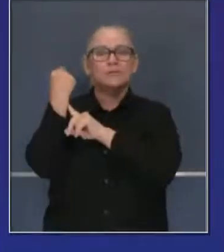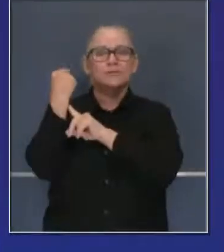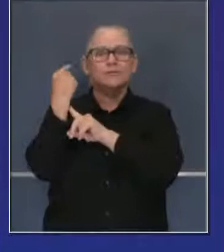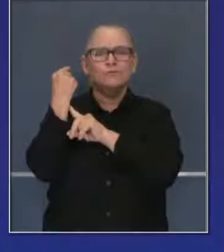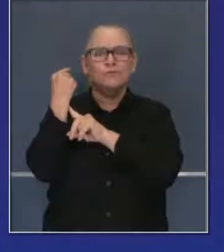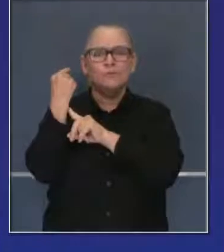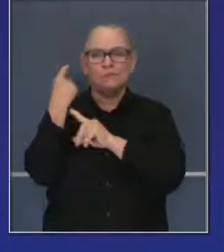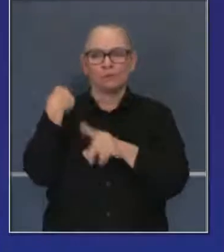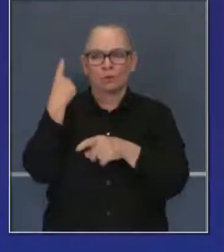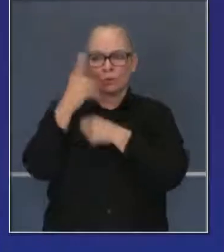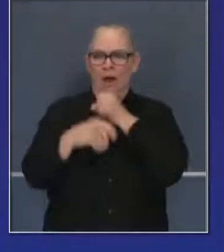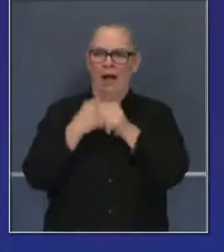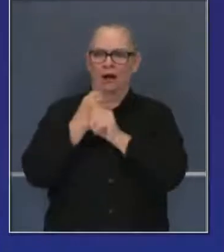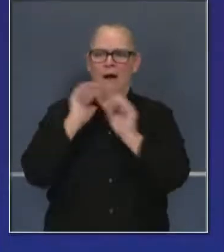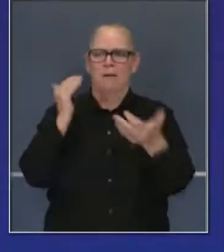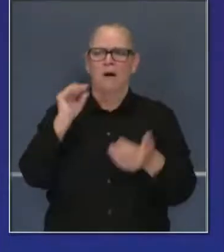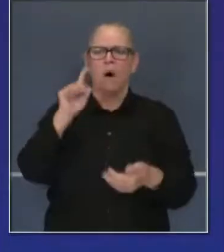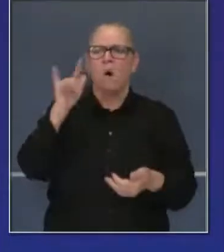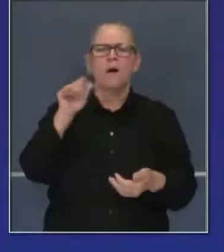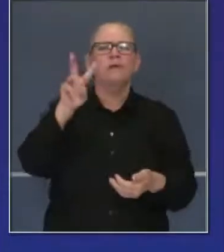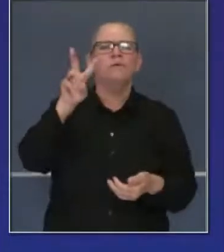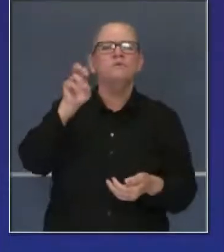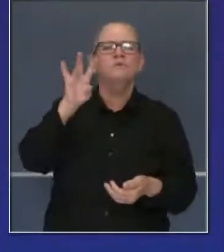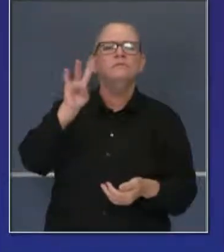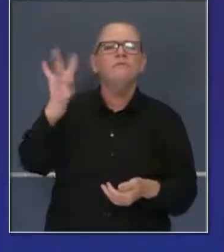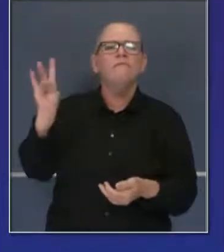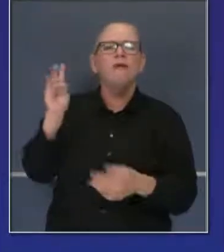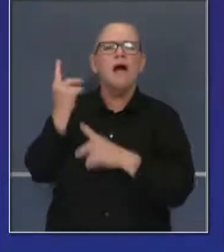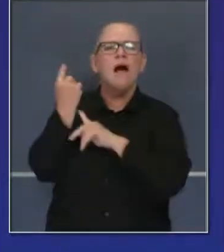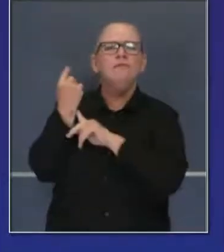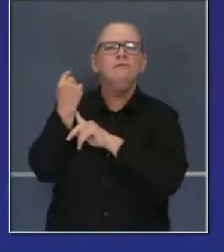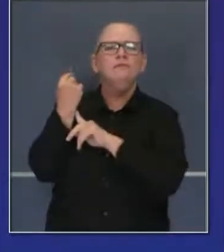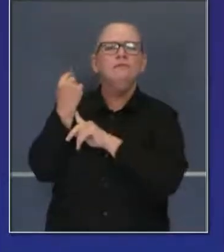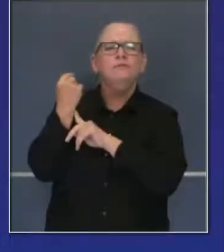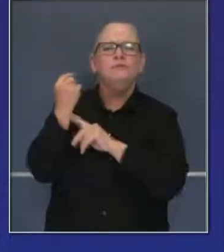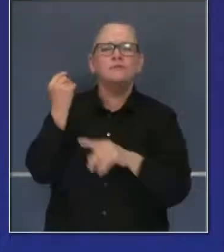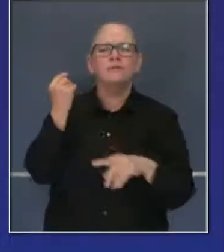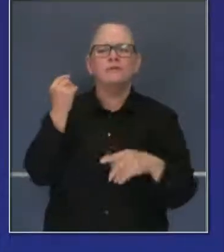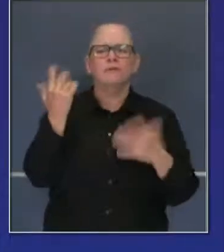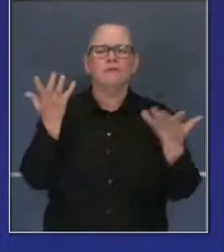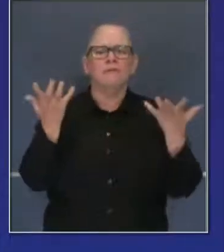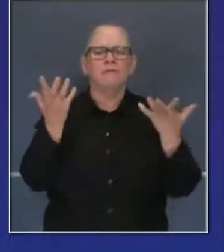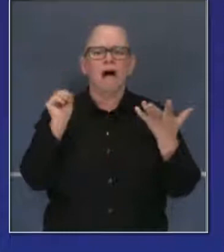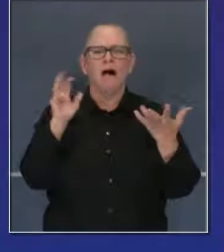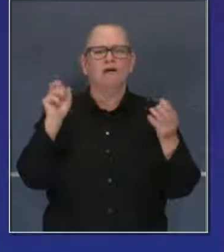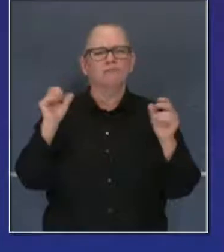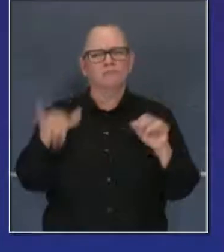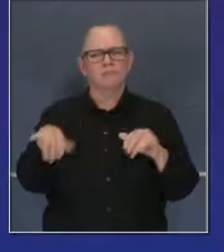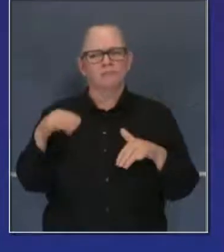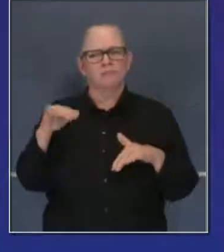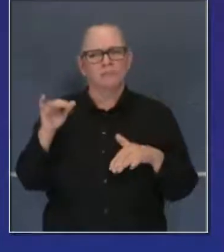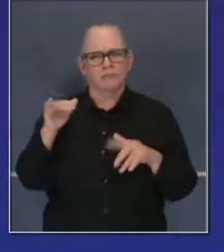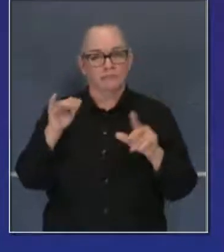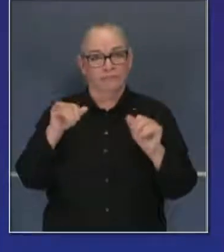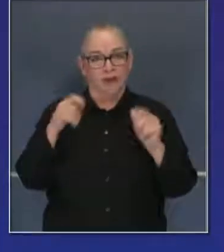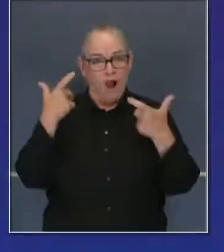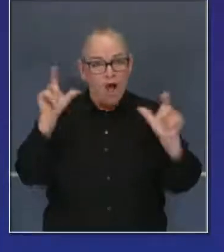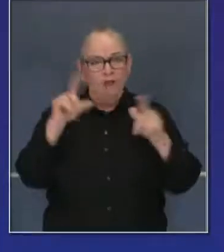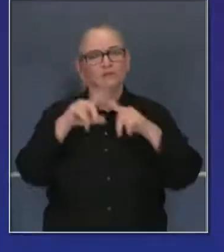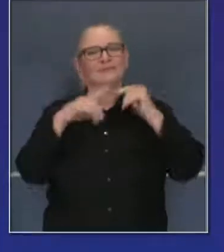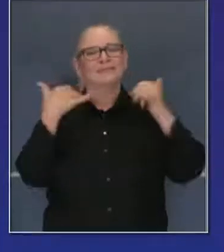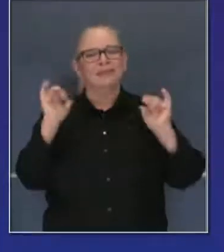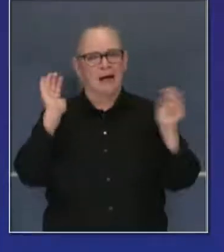year, just 277,000 acres. I don't mean just, because that is a substantial number of acres that were burned